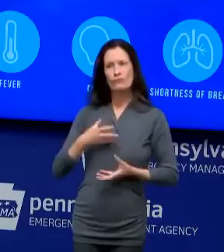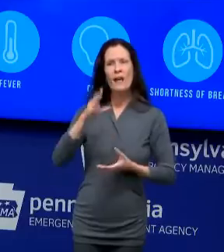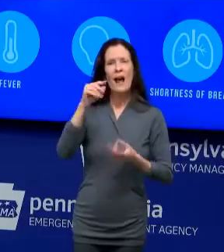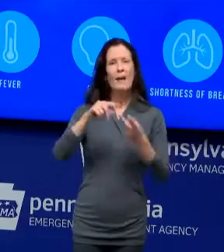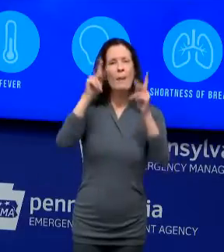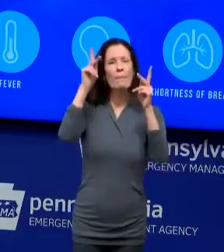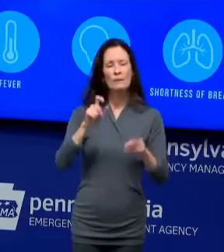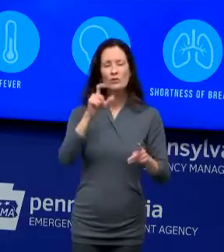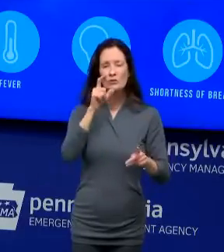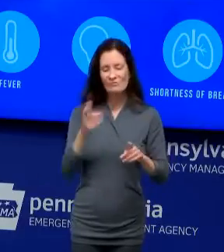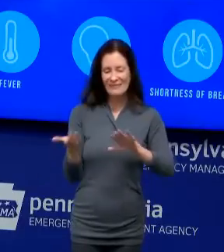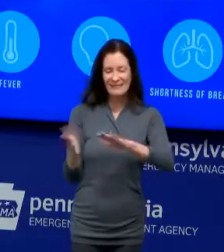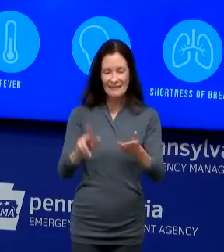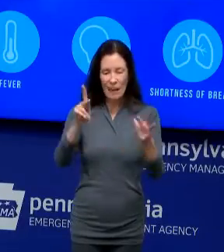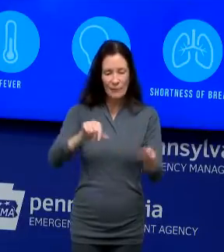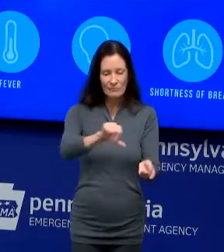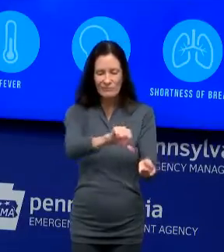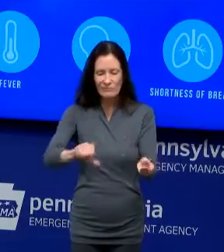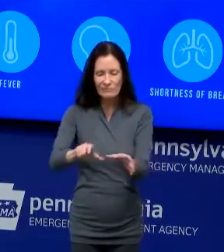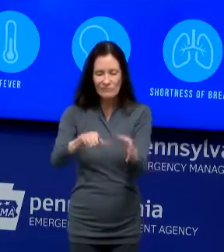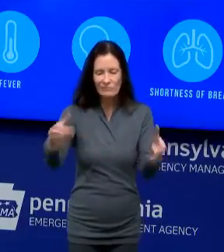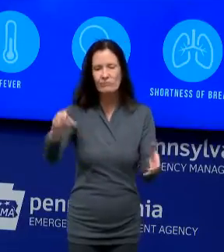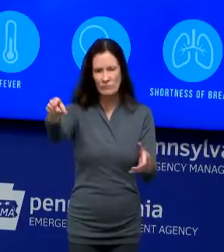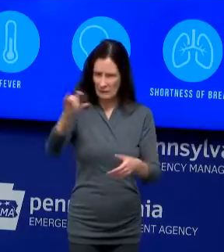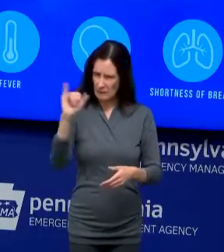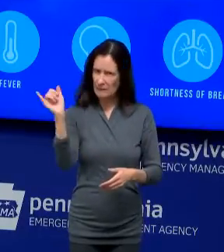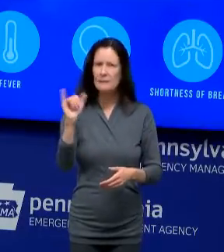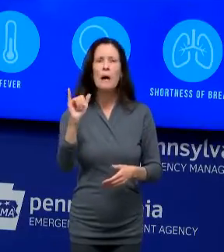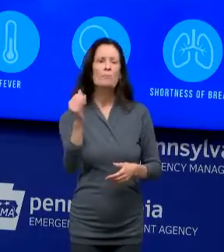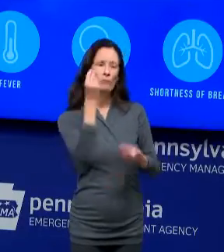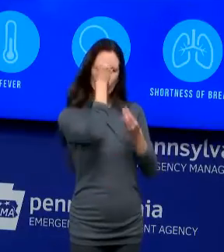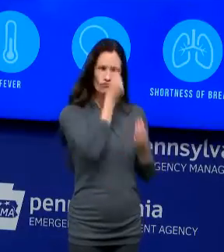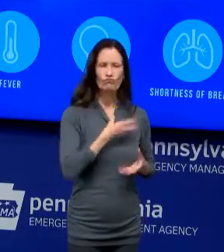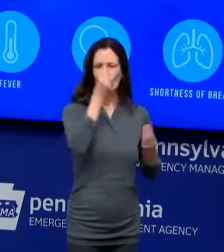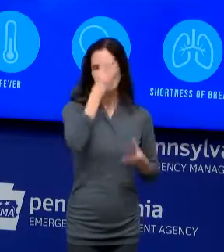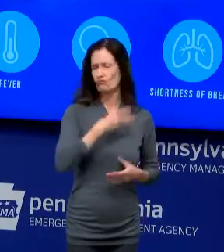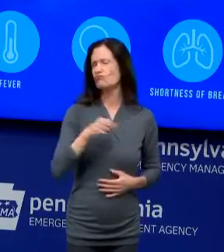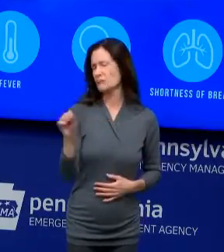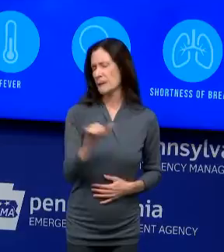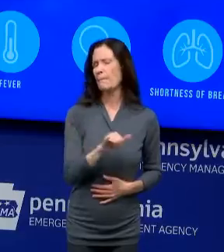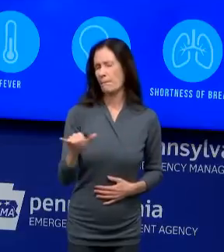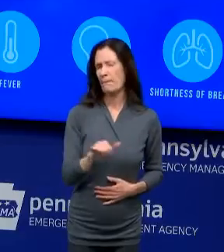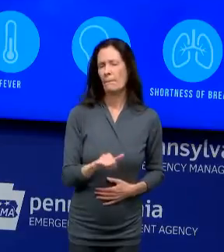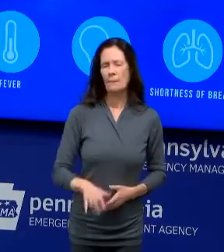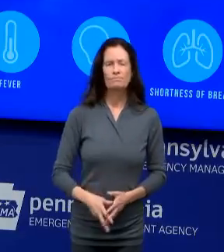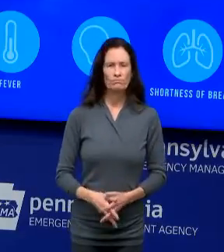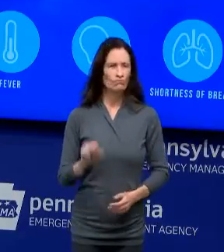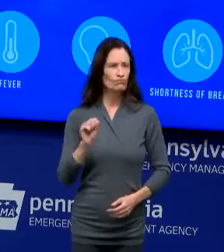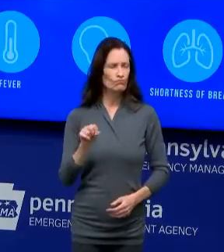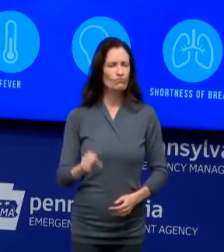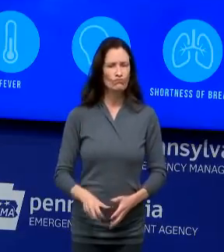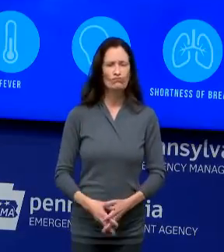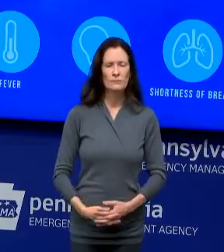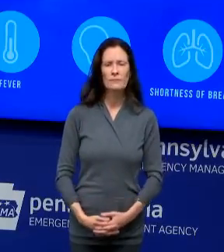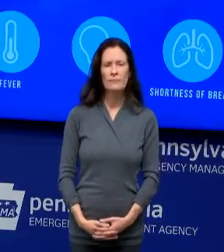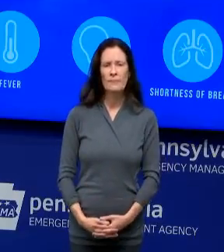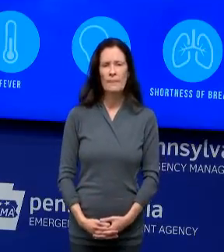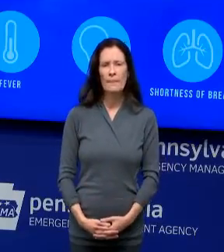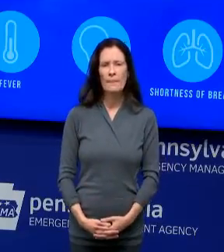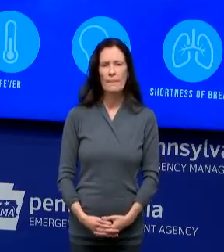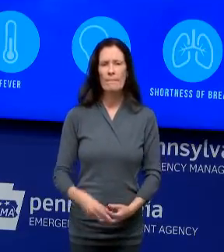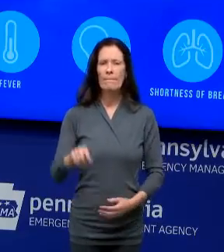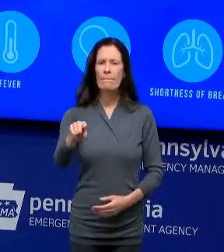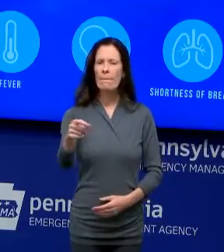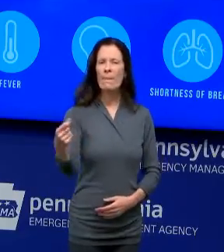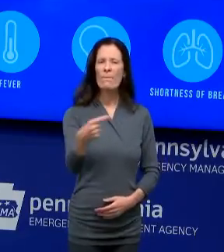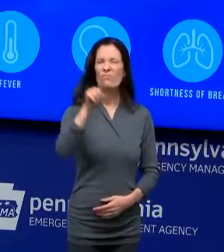good collaborative relationships with our coroners. From Fox 29, Johns Hopkins University researchers who have been tallying